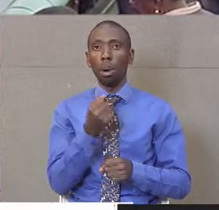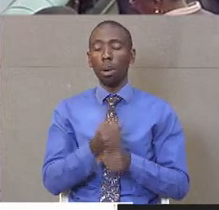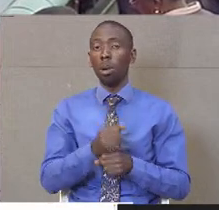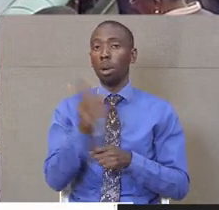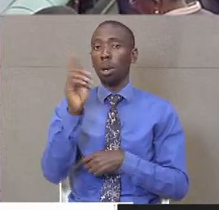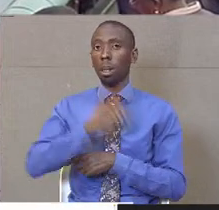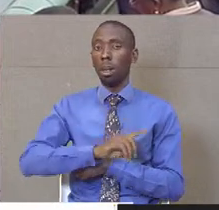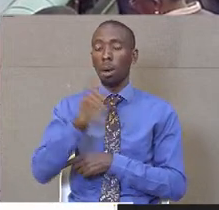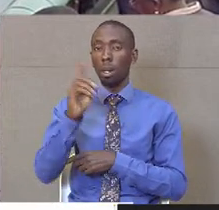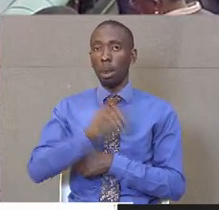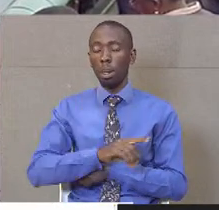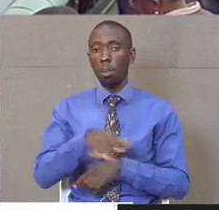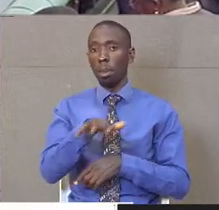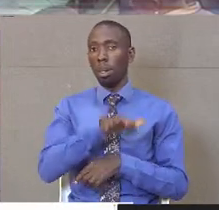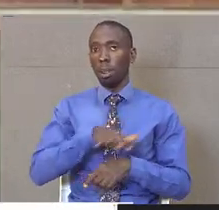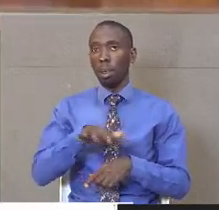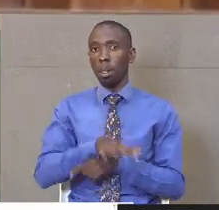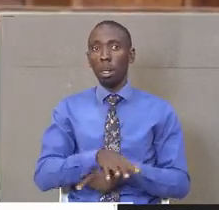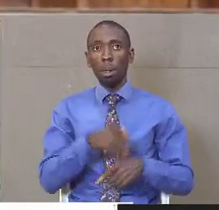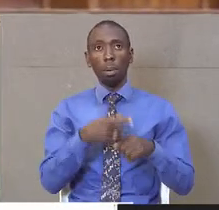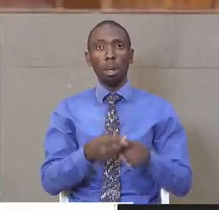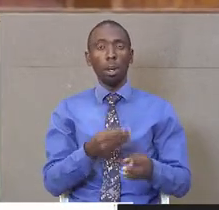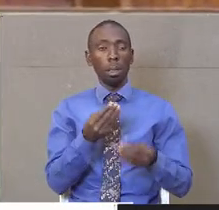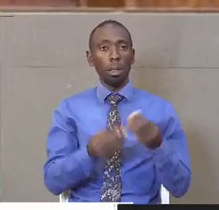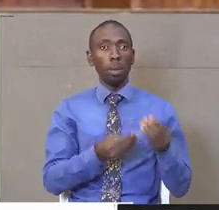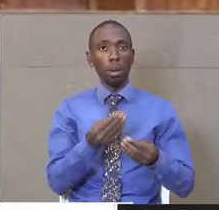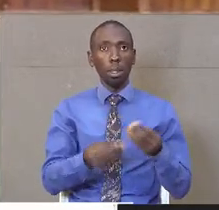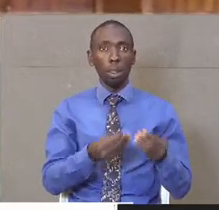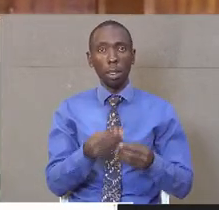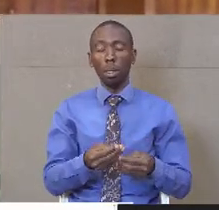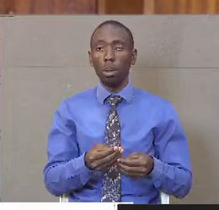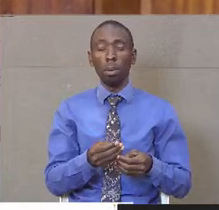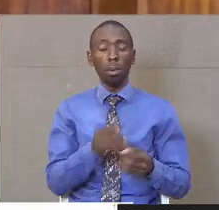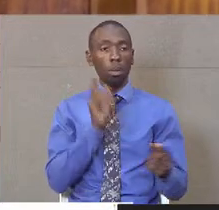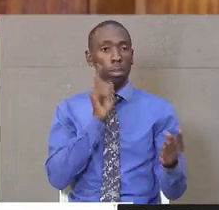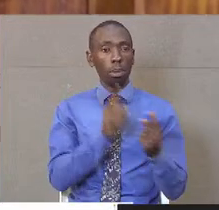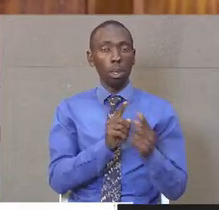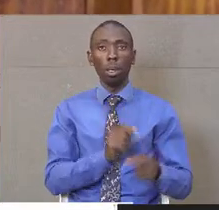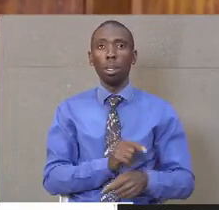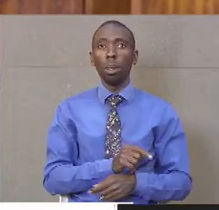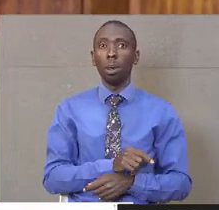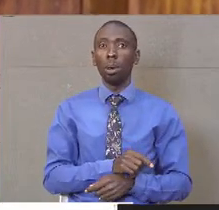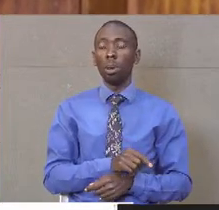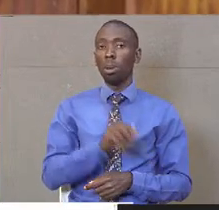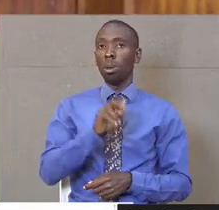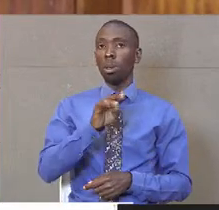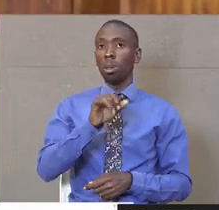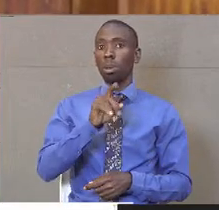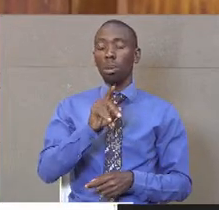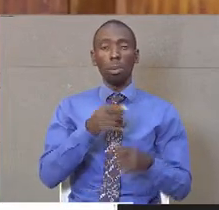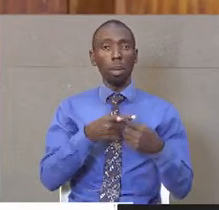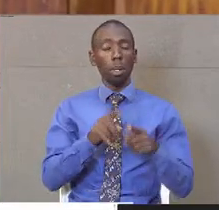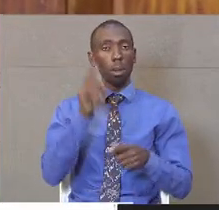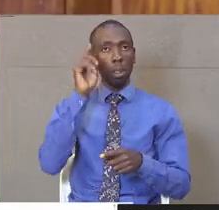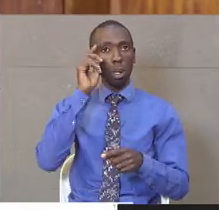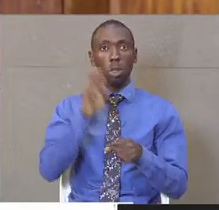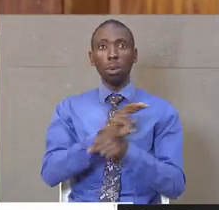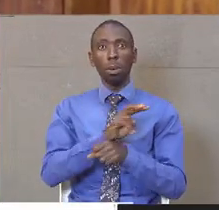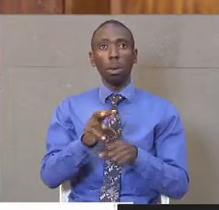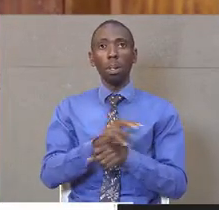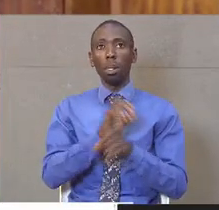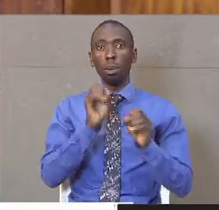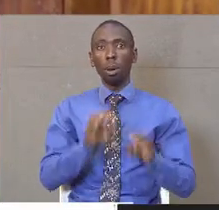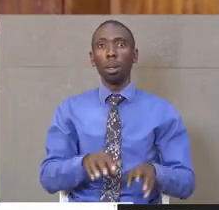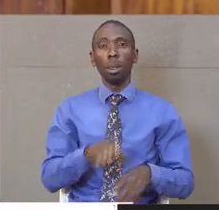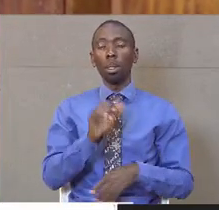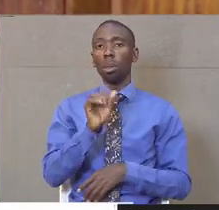basis. It is very easy for you to find them on ward and think they are not supervised. Is the honorable member